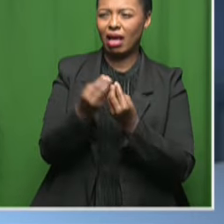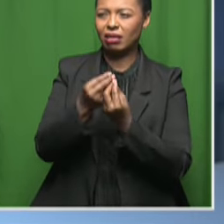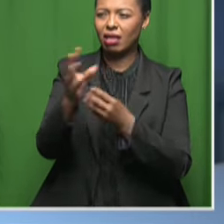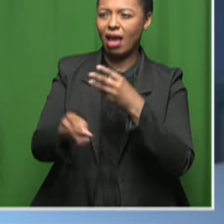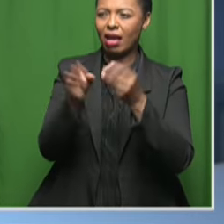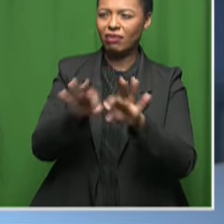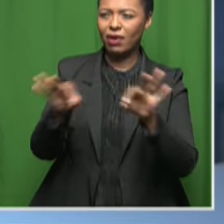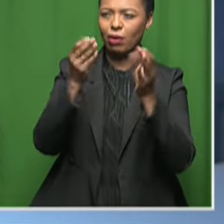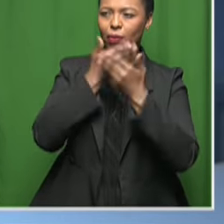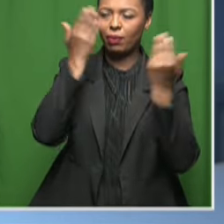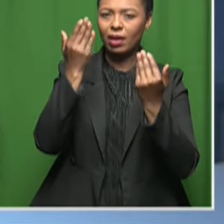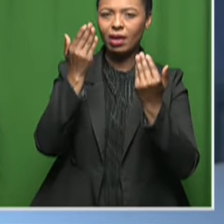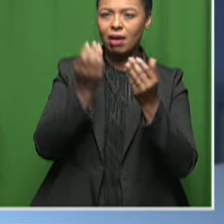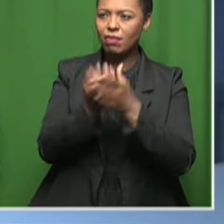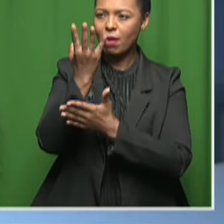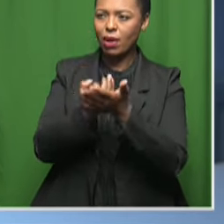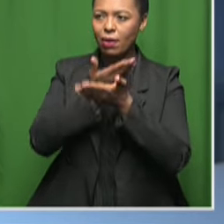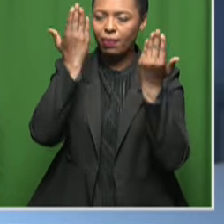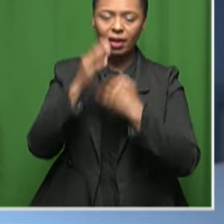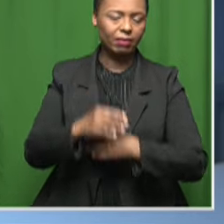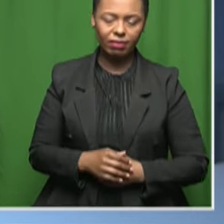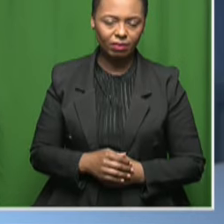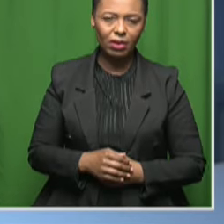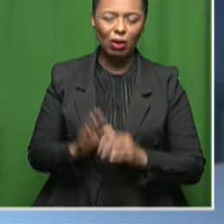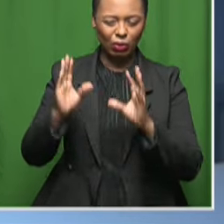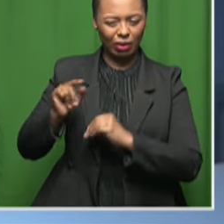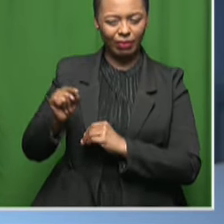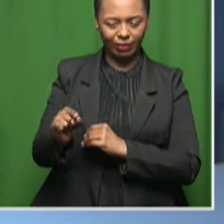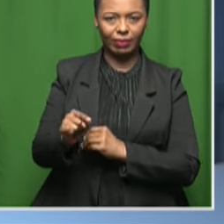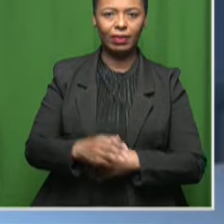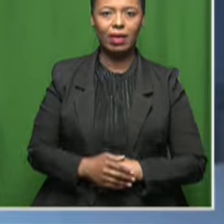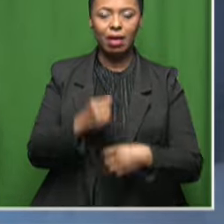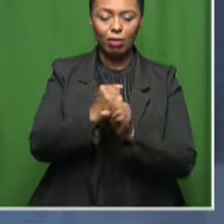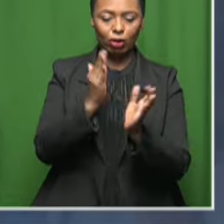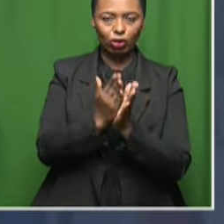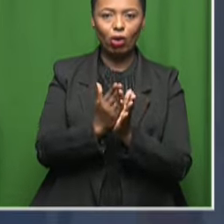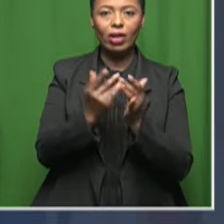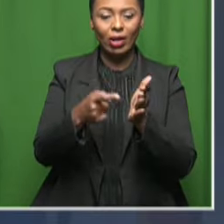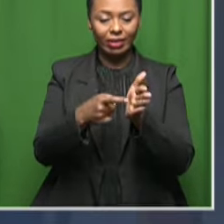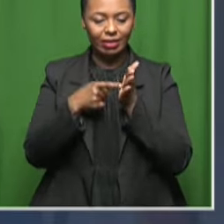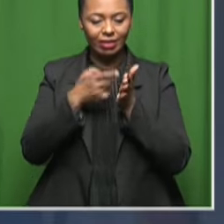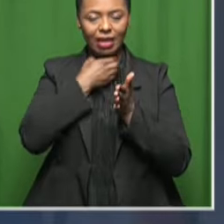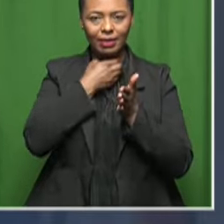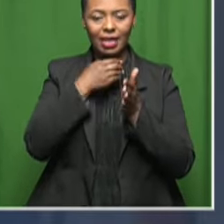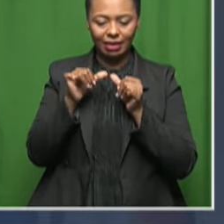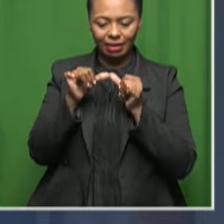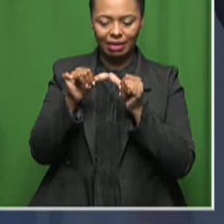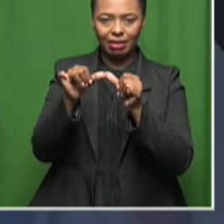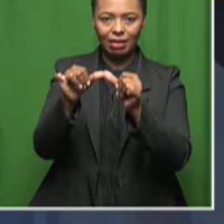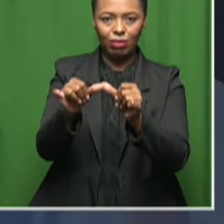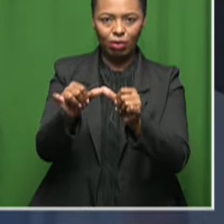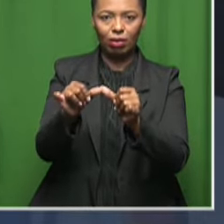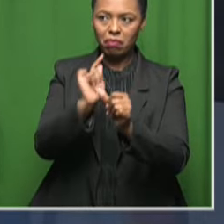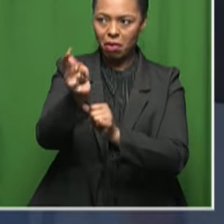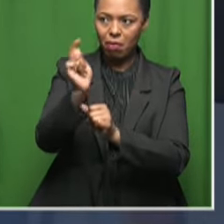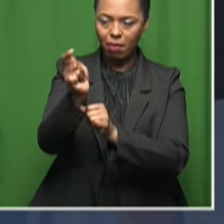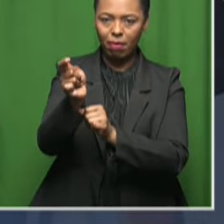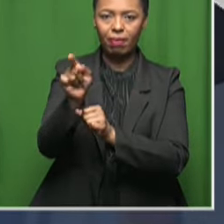and we've got to make sure that we keep our debt at sustainable level. Because if your debt is not at sustainable